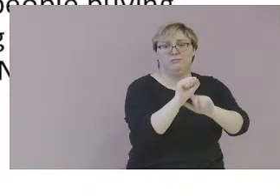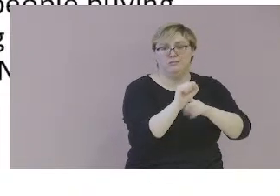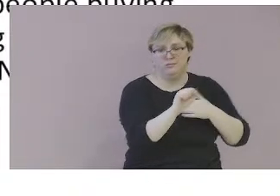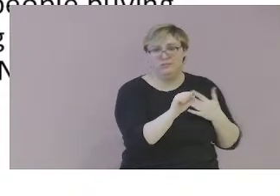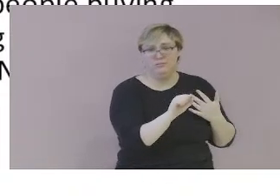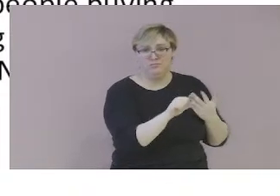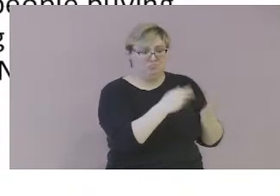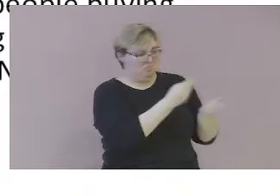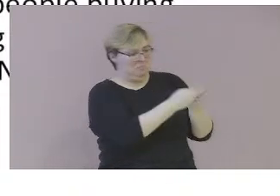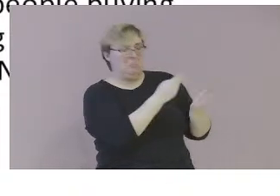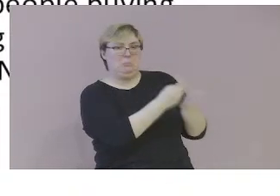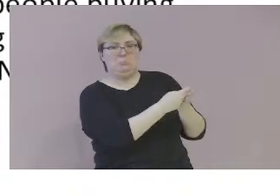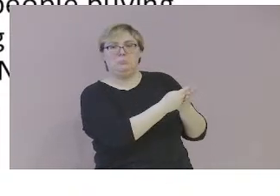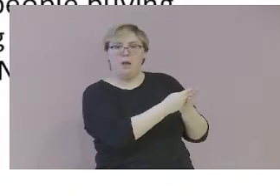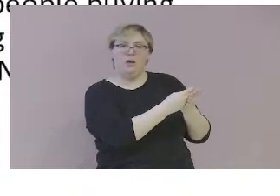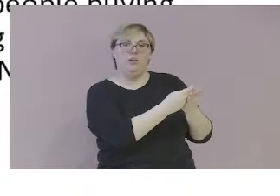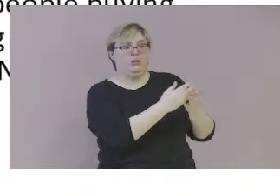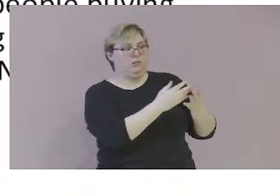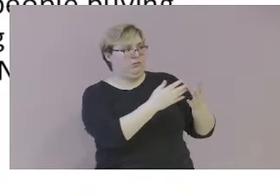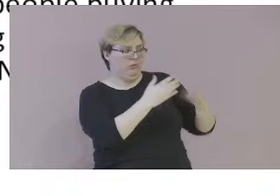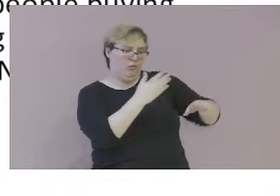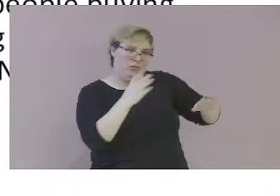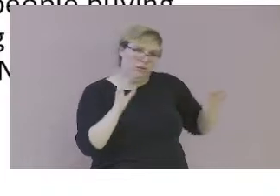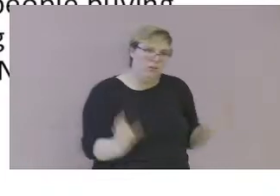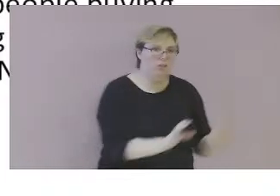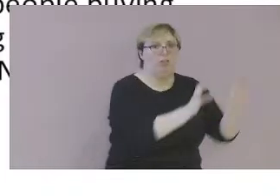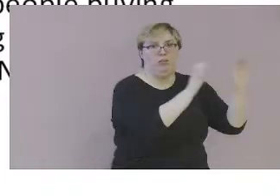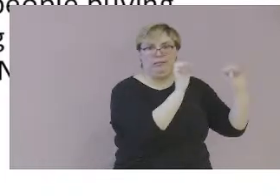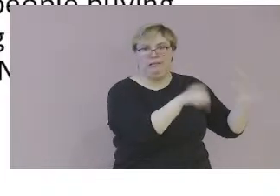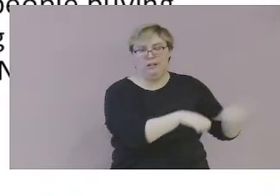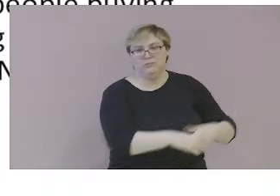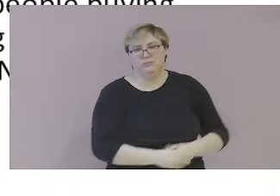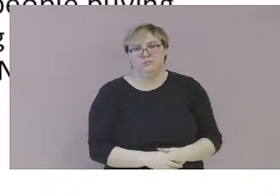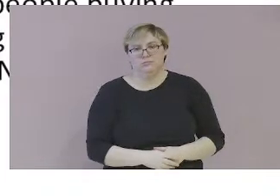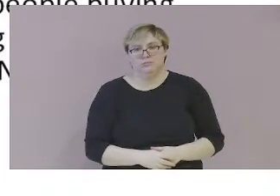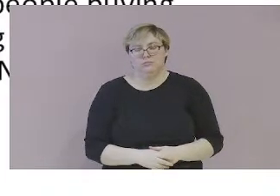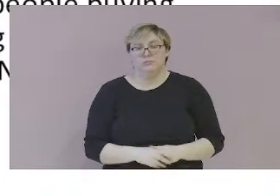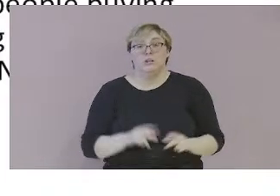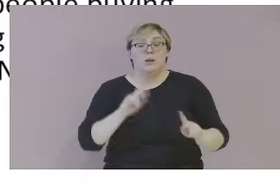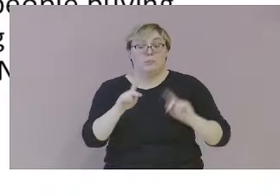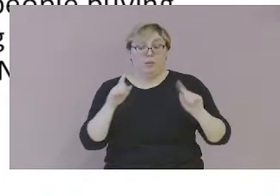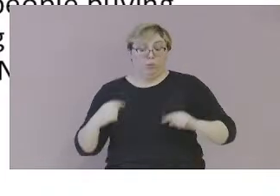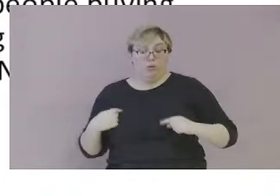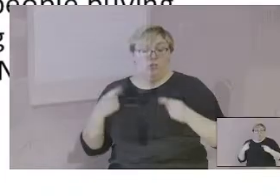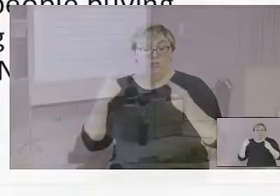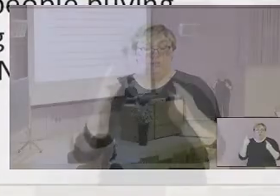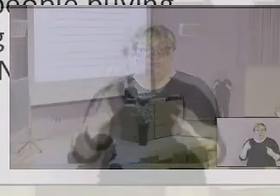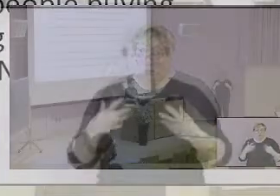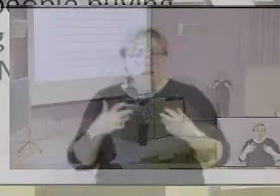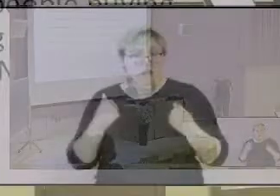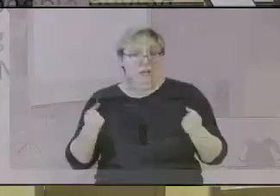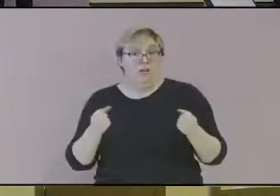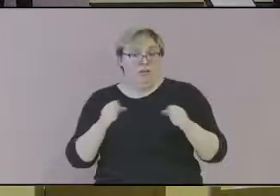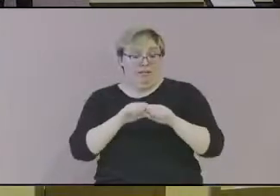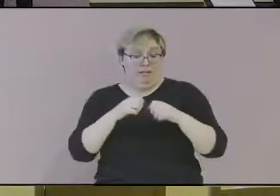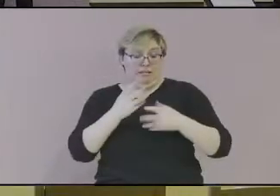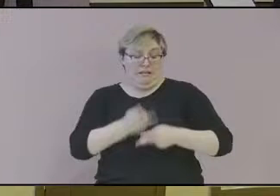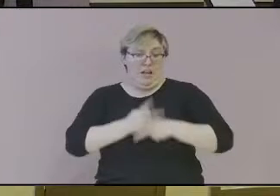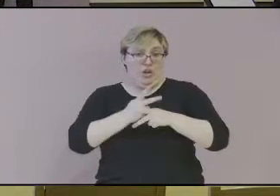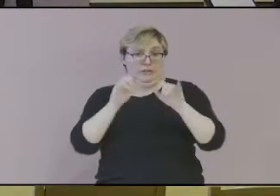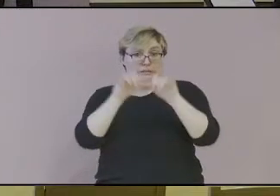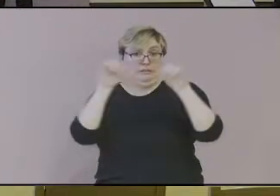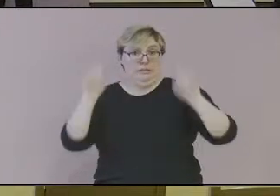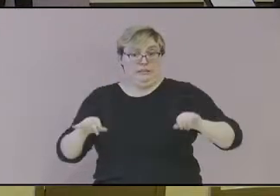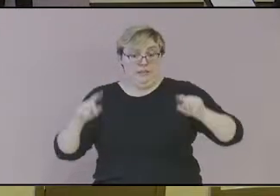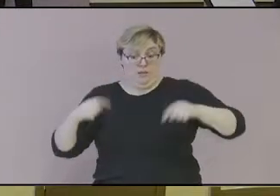happen. People who have not been well served by the healthcare system until now are likely to have chronic conditions. Again, they